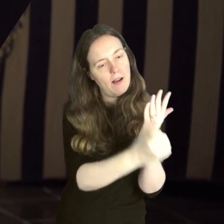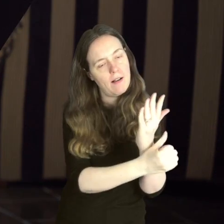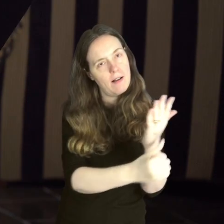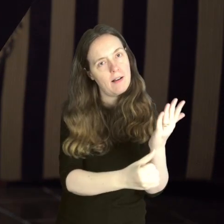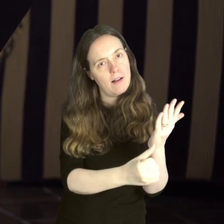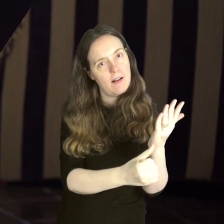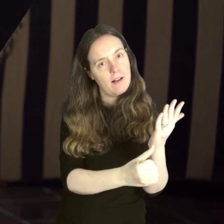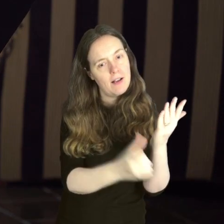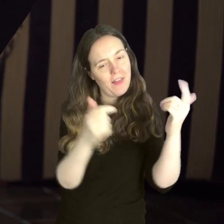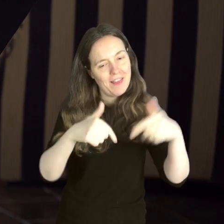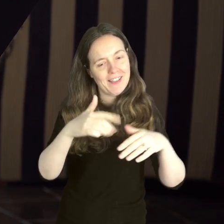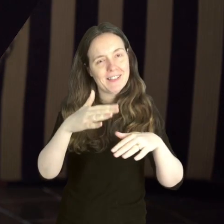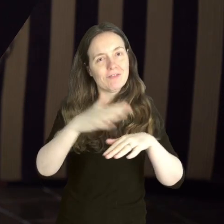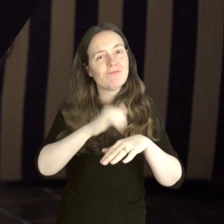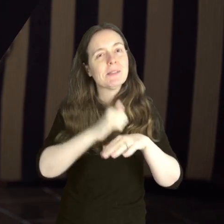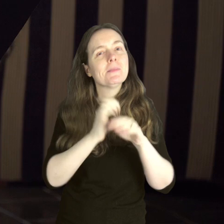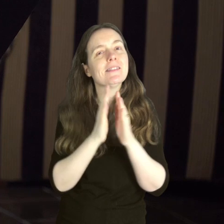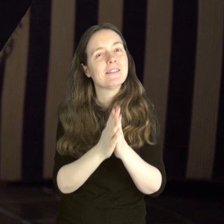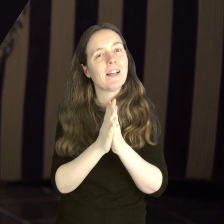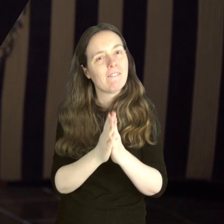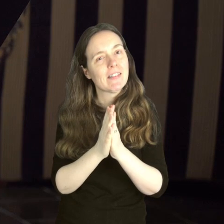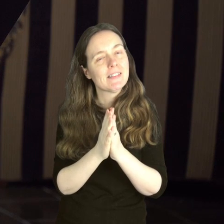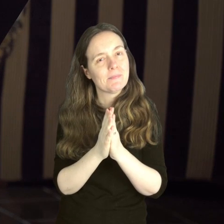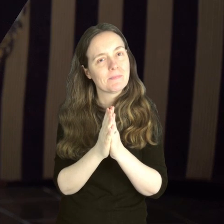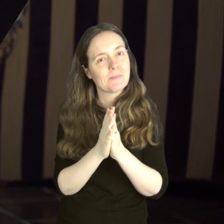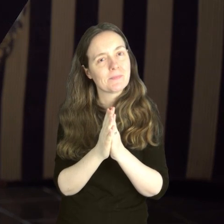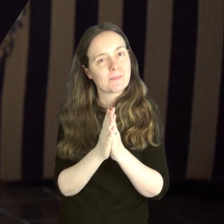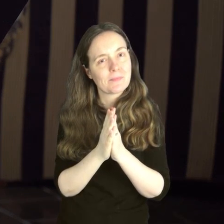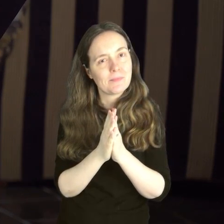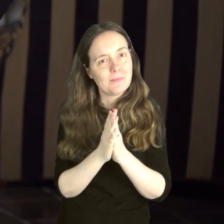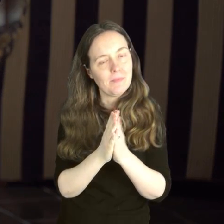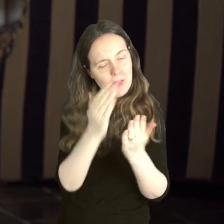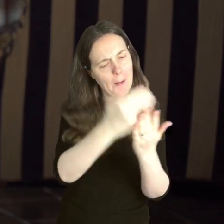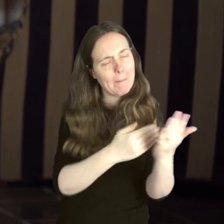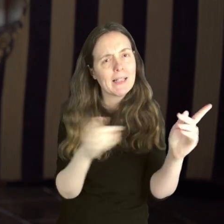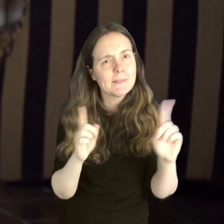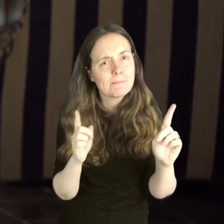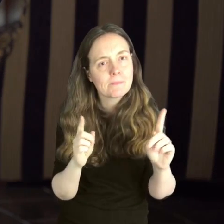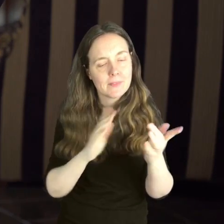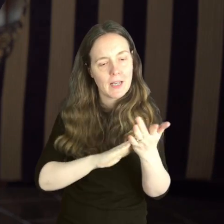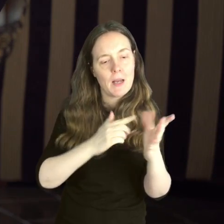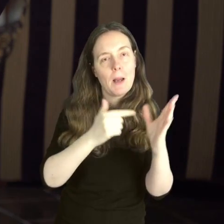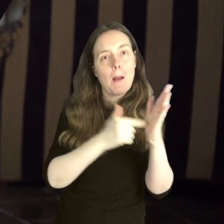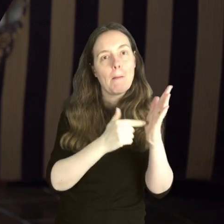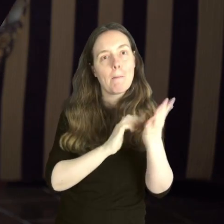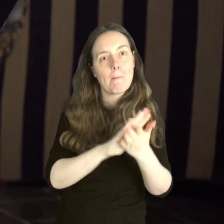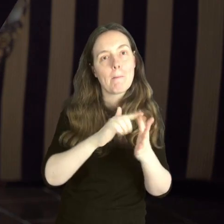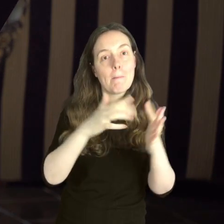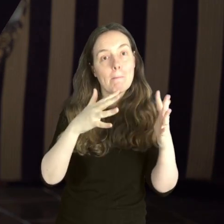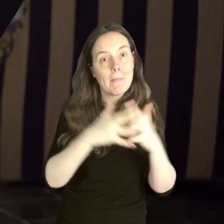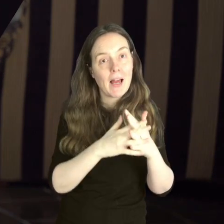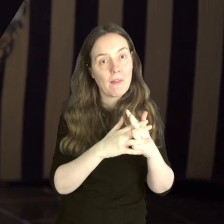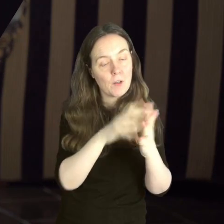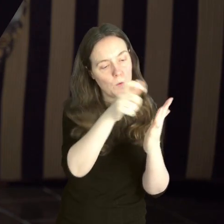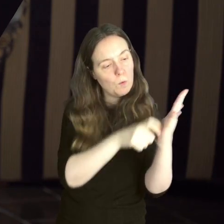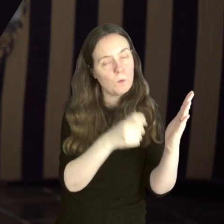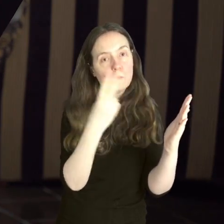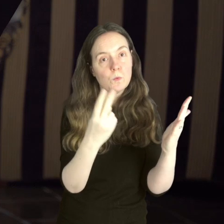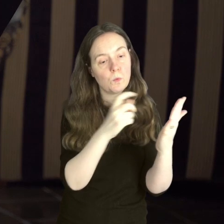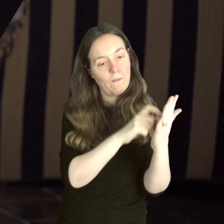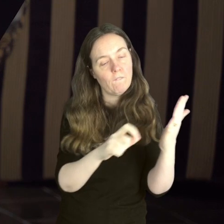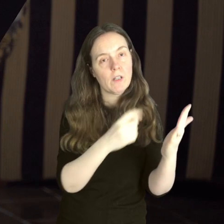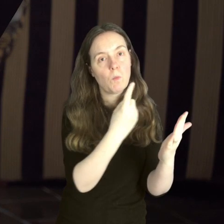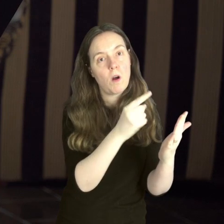scripture for this Christmas service. The particular passage is taken from Matthew 2,